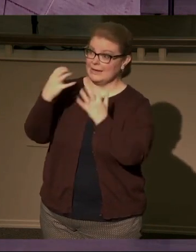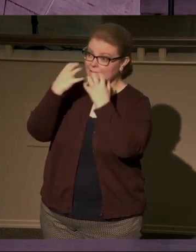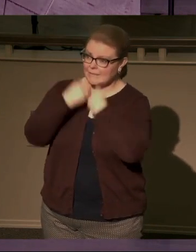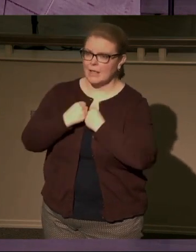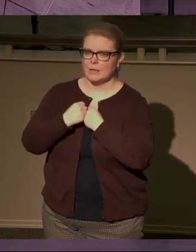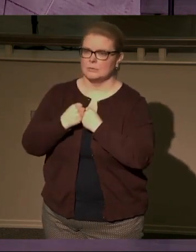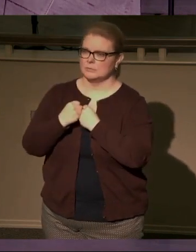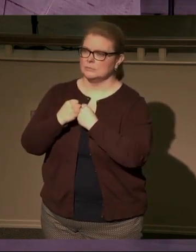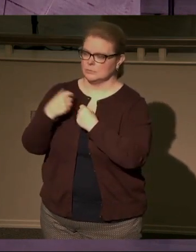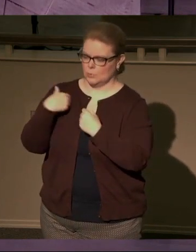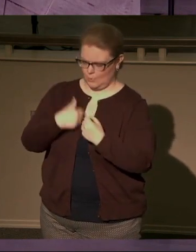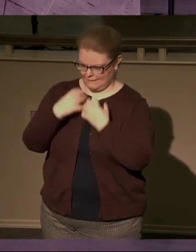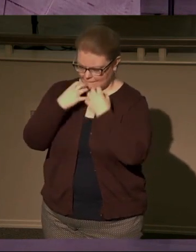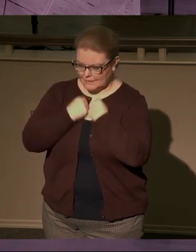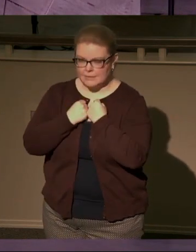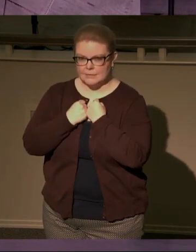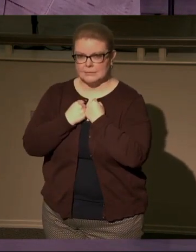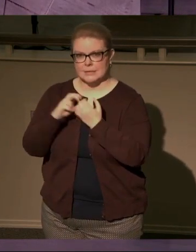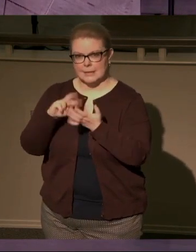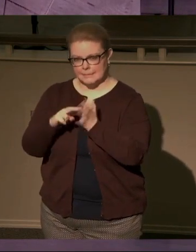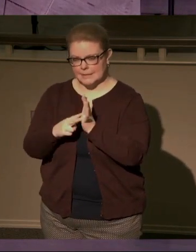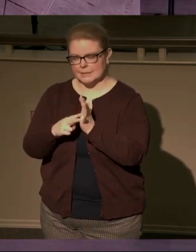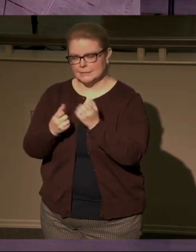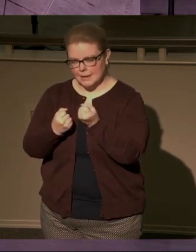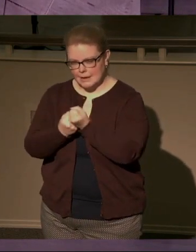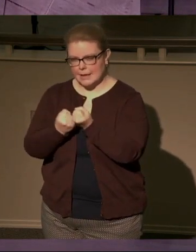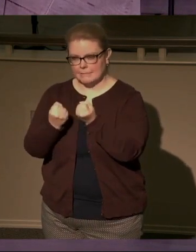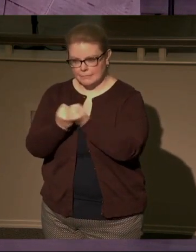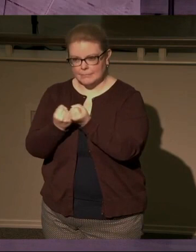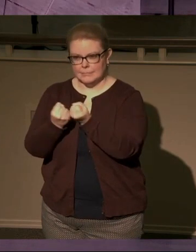means affirmation, affirmation, affirmation.